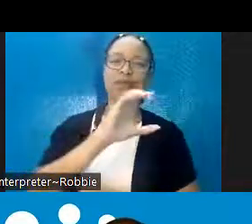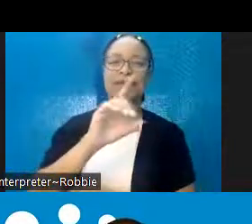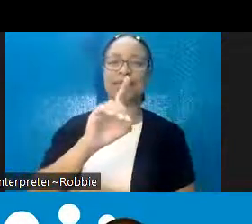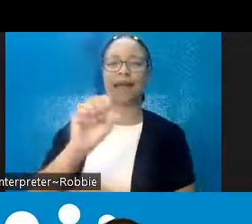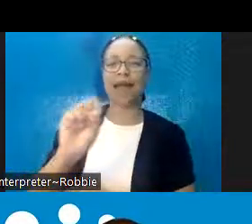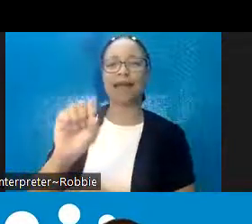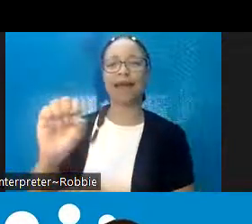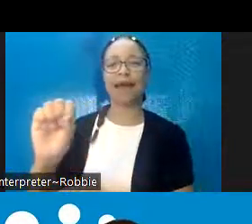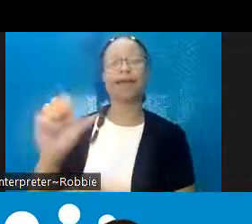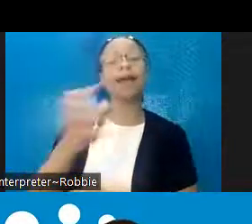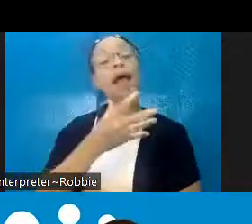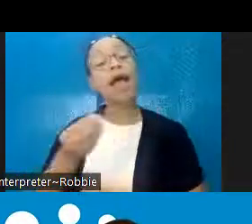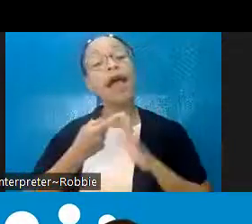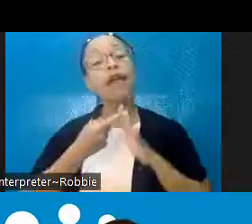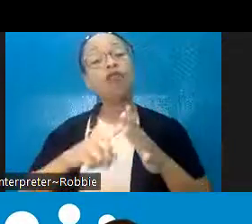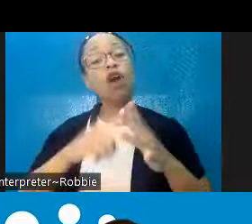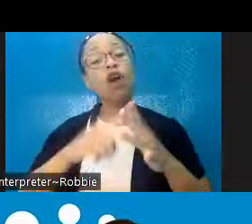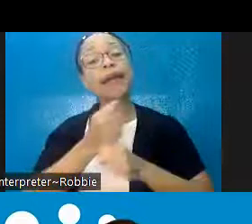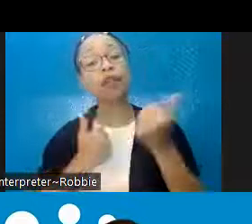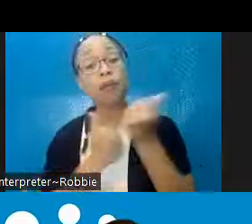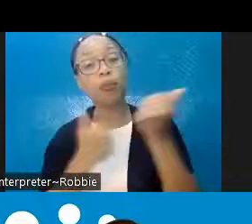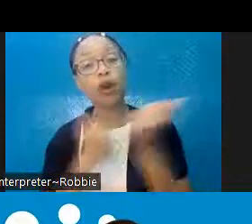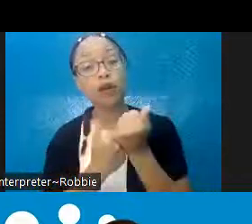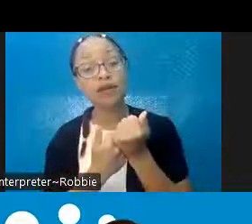we can start to get some support to